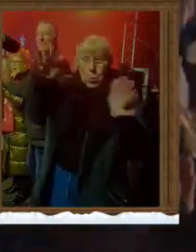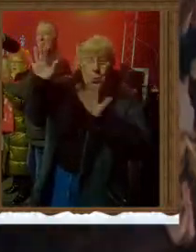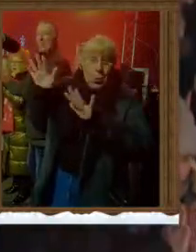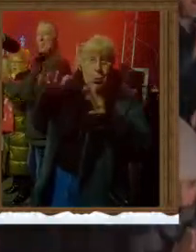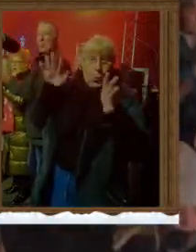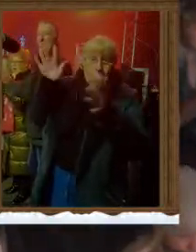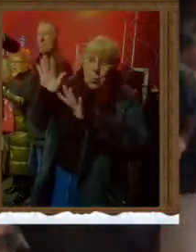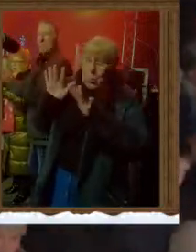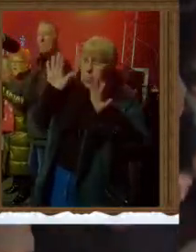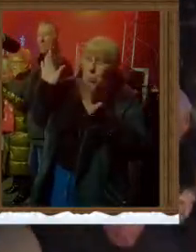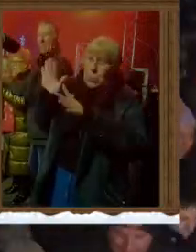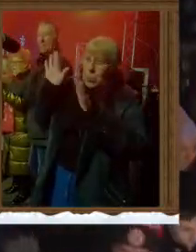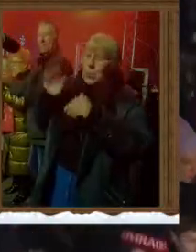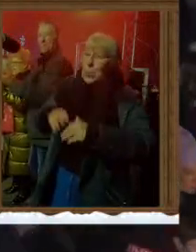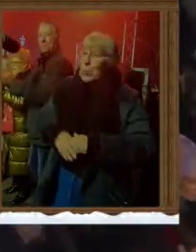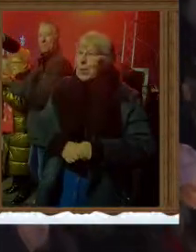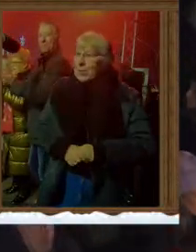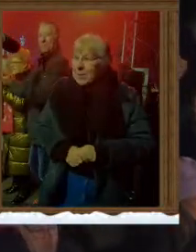Well done.